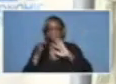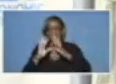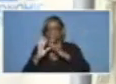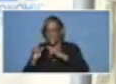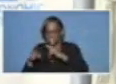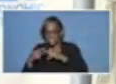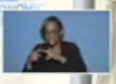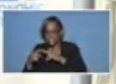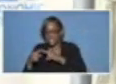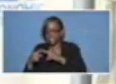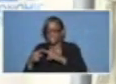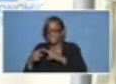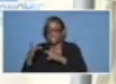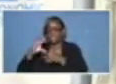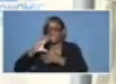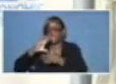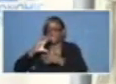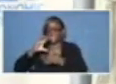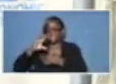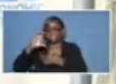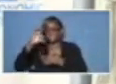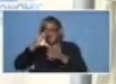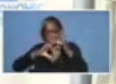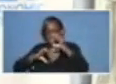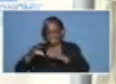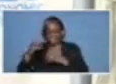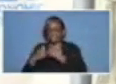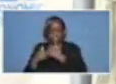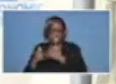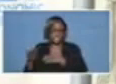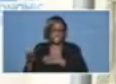mitigation and adaptation. So I think that's the biggest